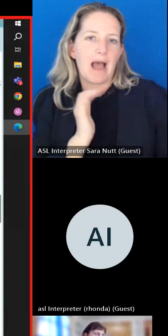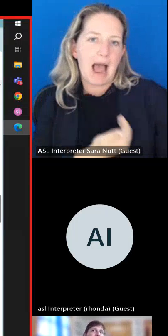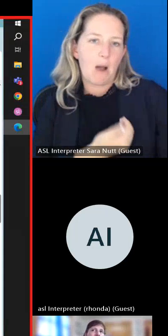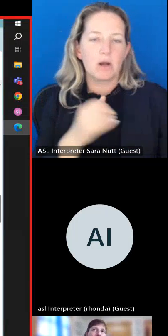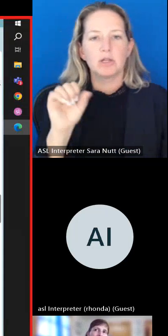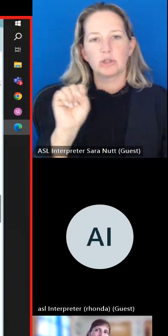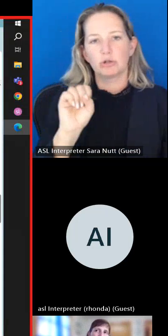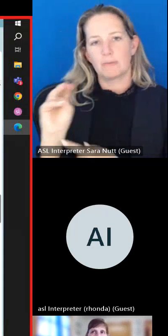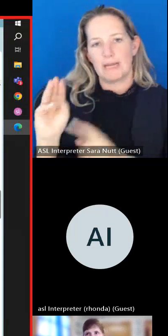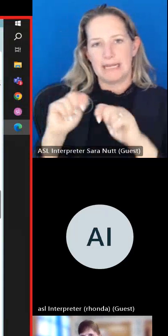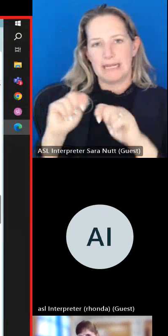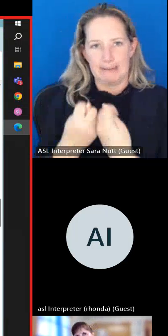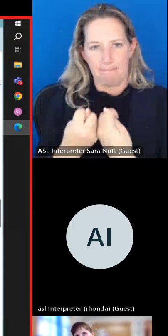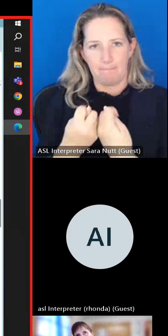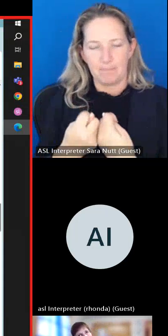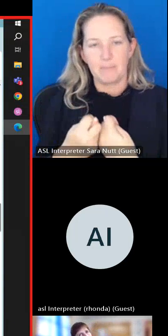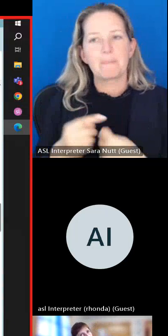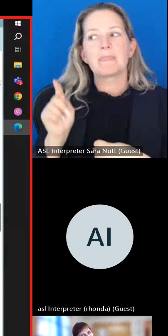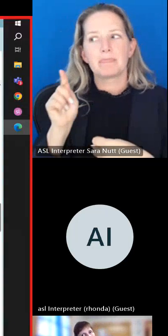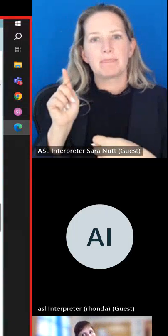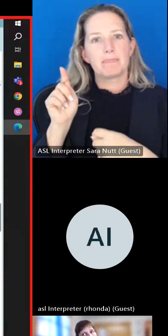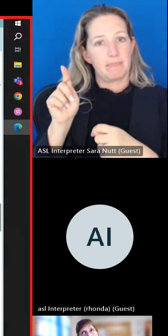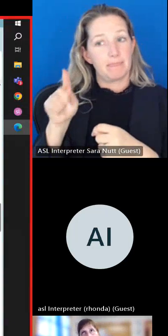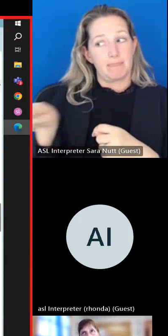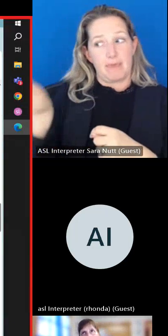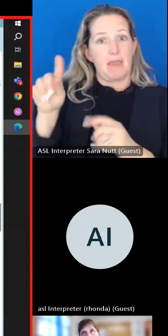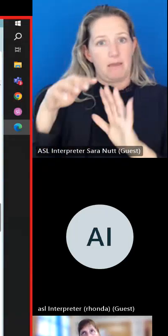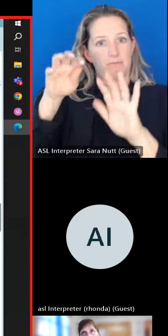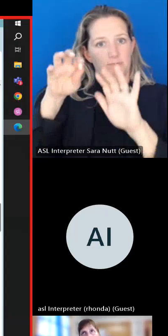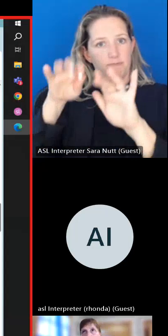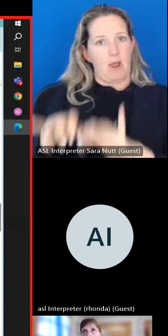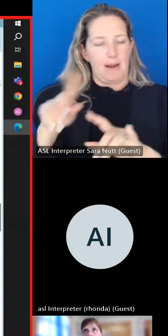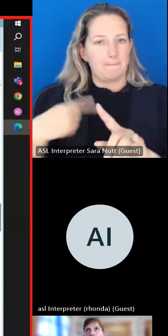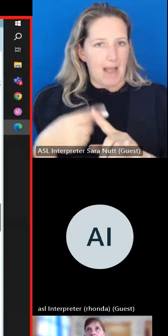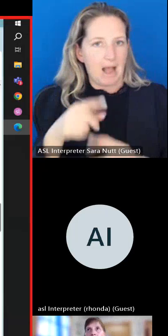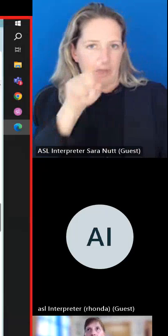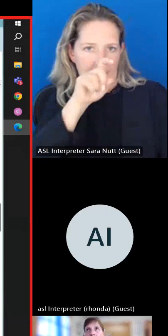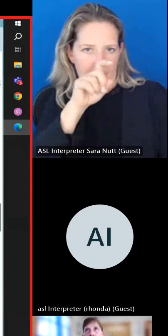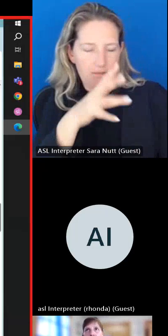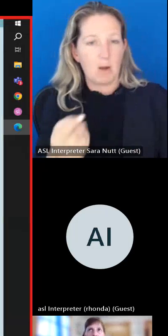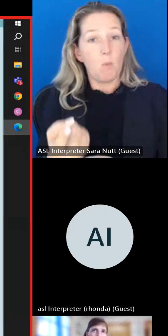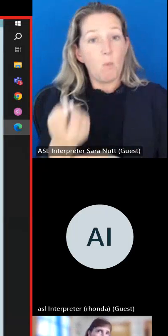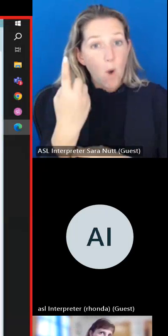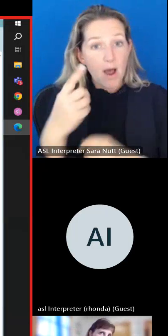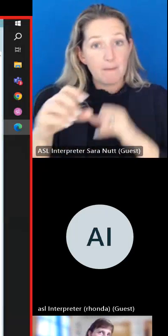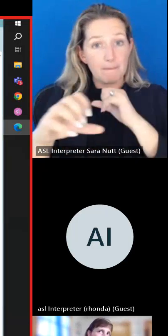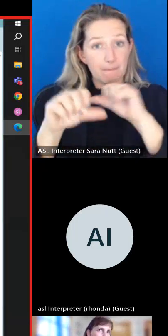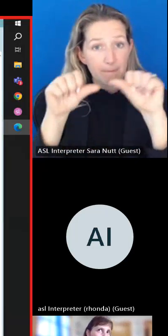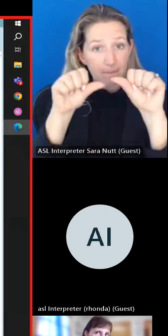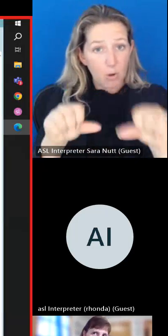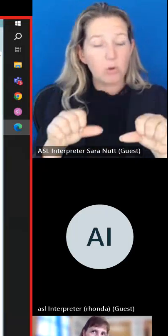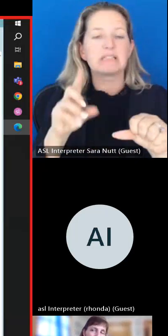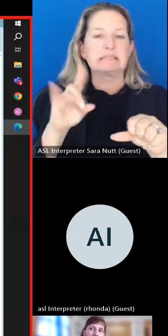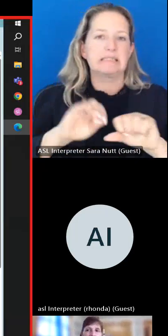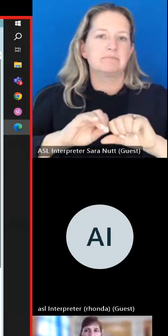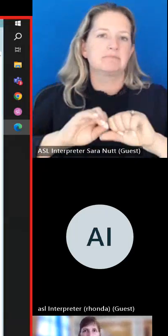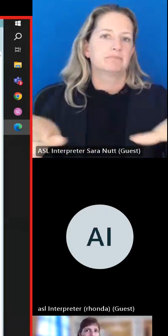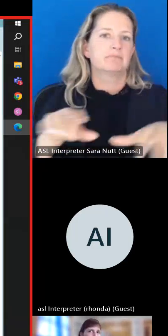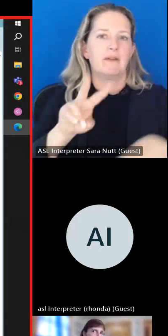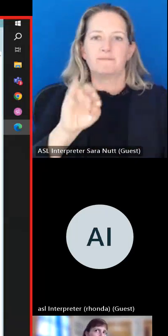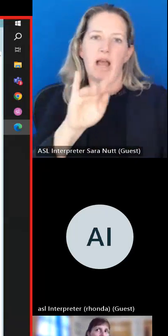written about the eagles, and one of their posts went viral. And I'm going to show this to you really